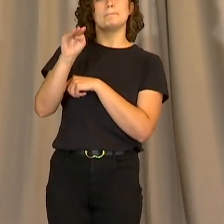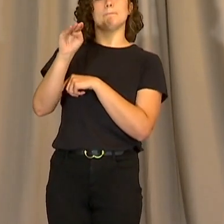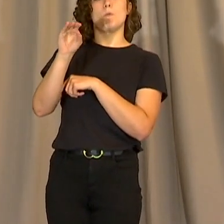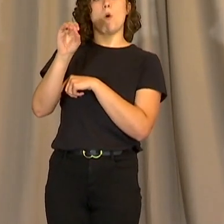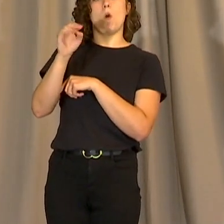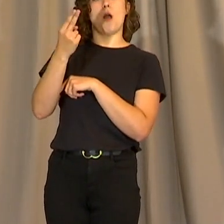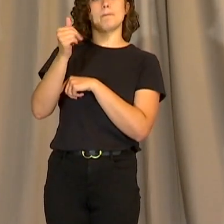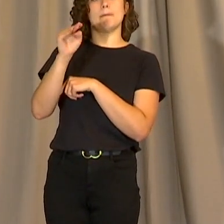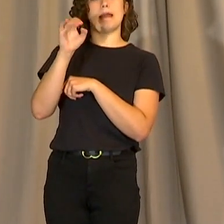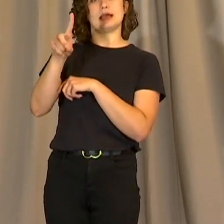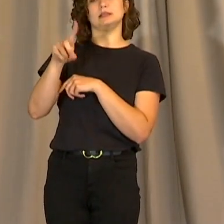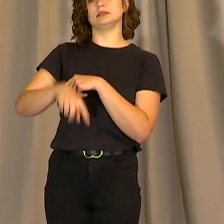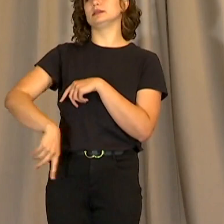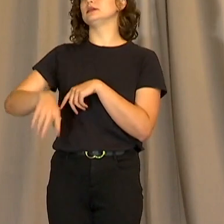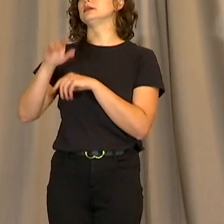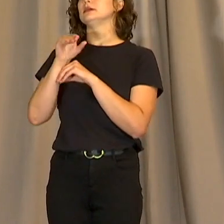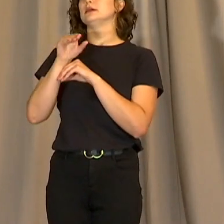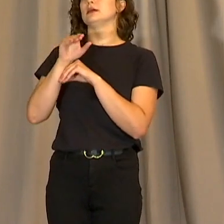Sims Bishop and